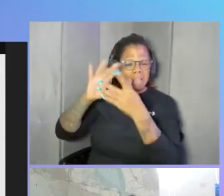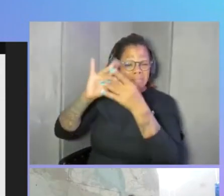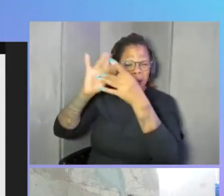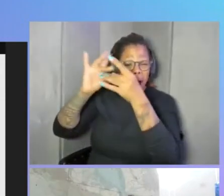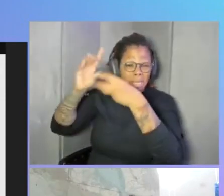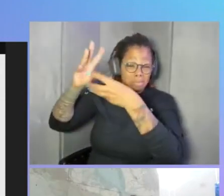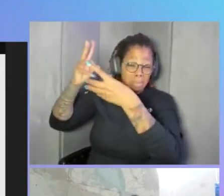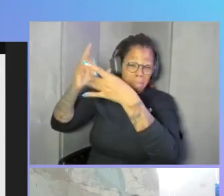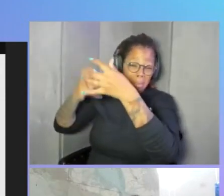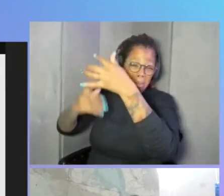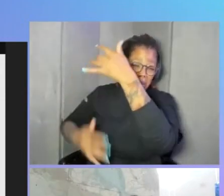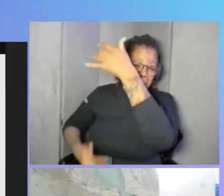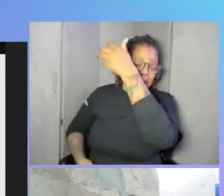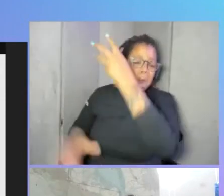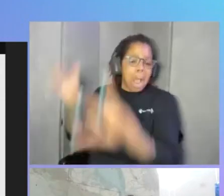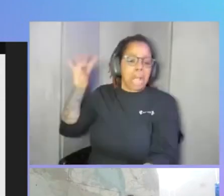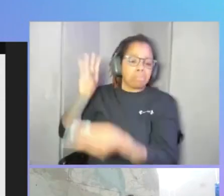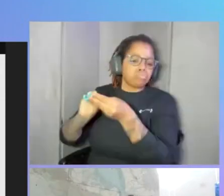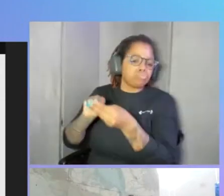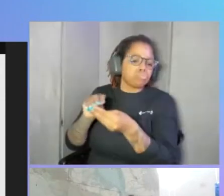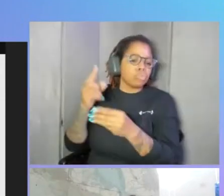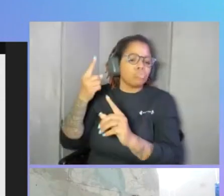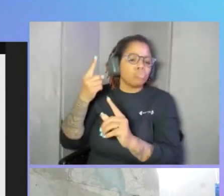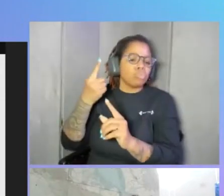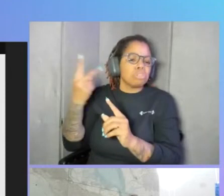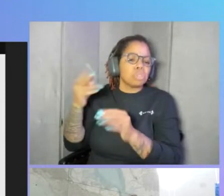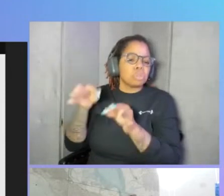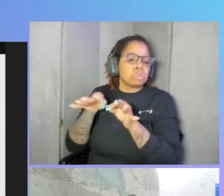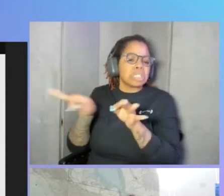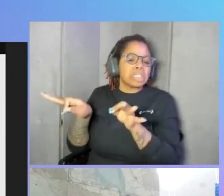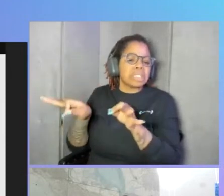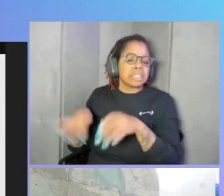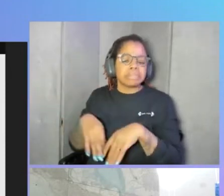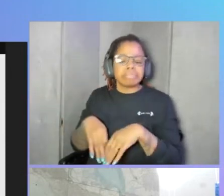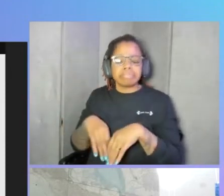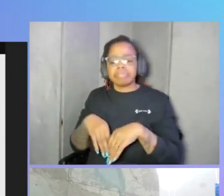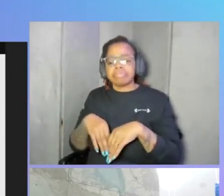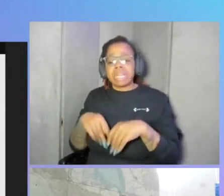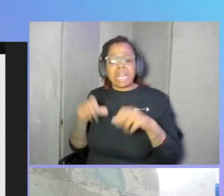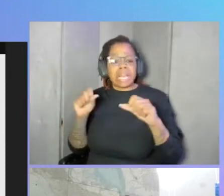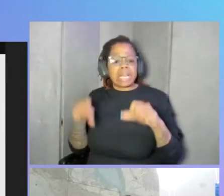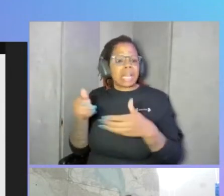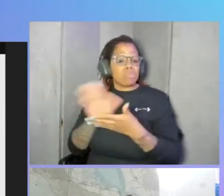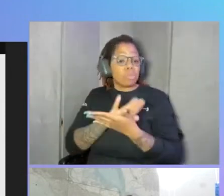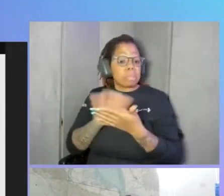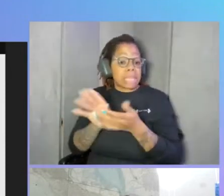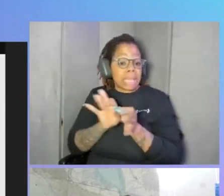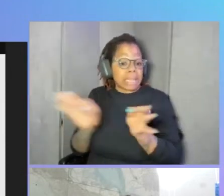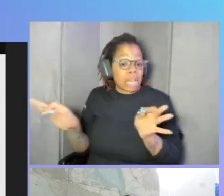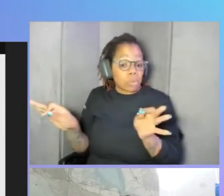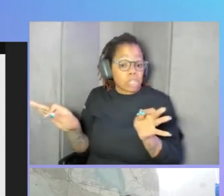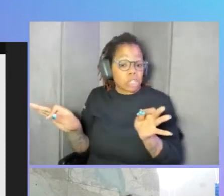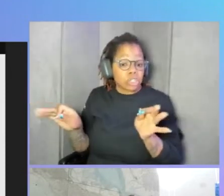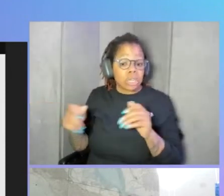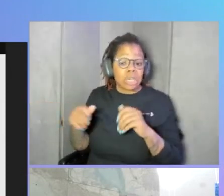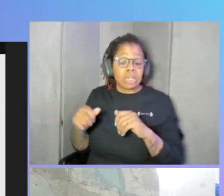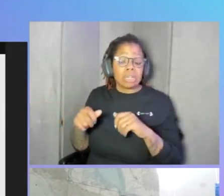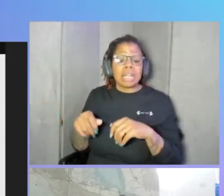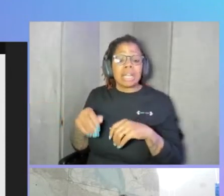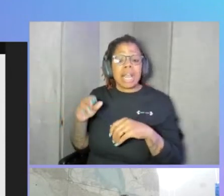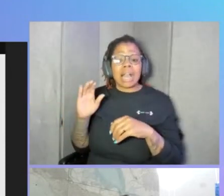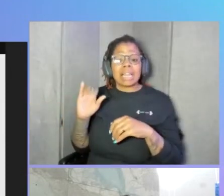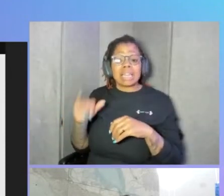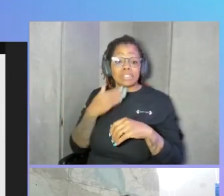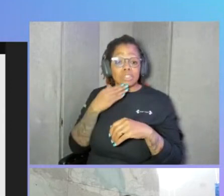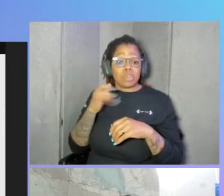it into 1 or 2 sentences. It can do plain language, which is good when you don't